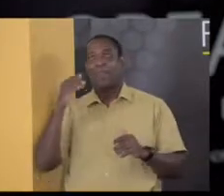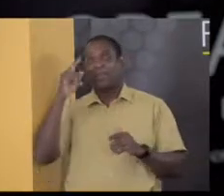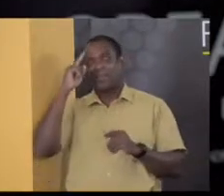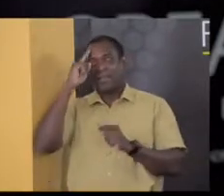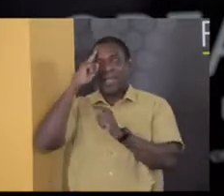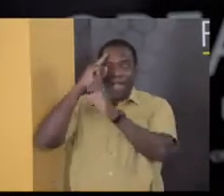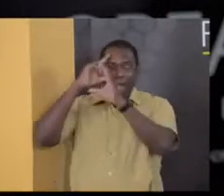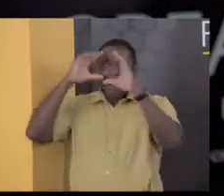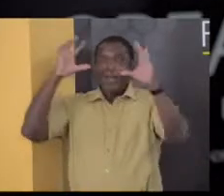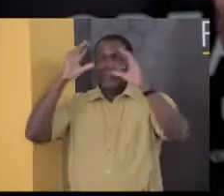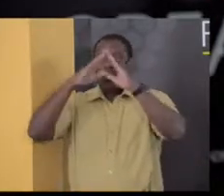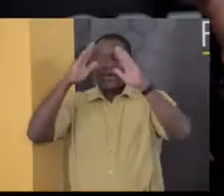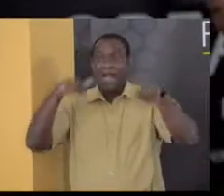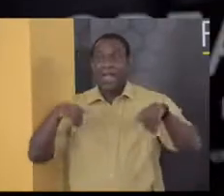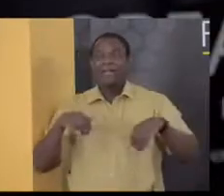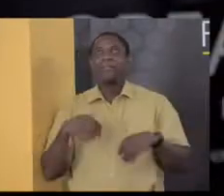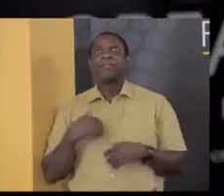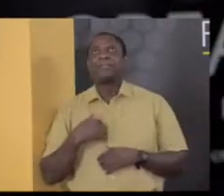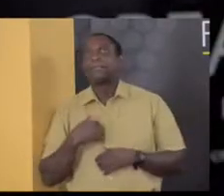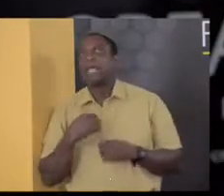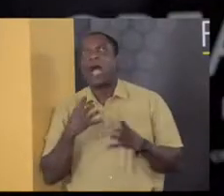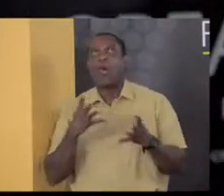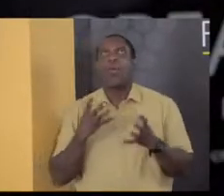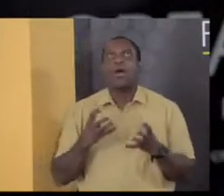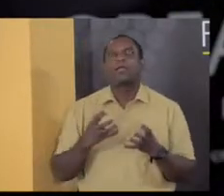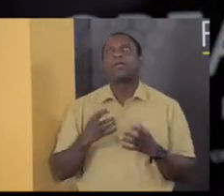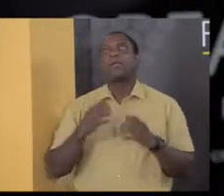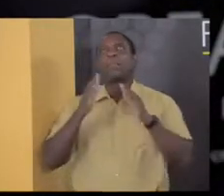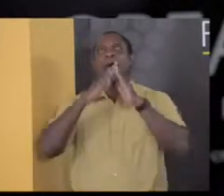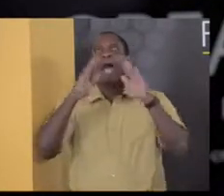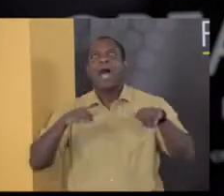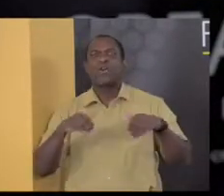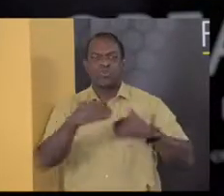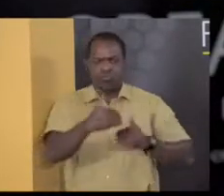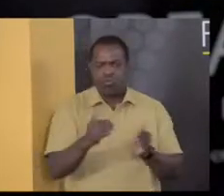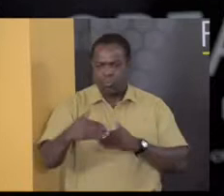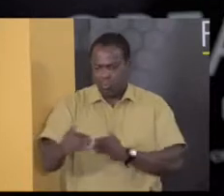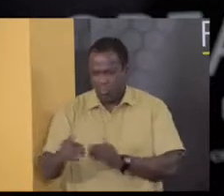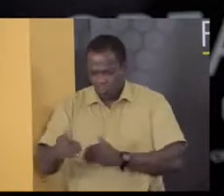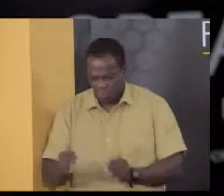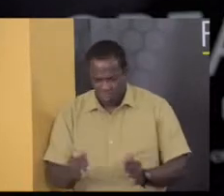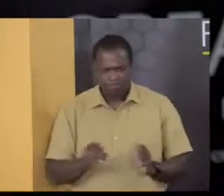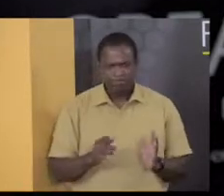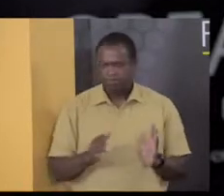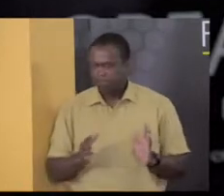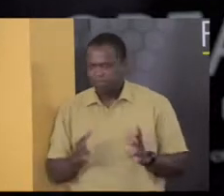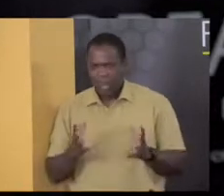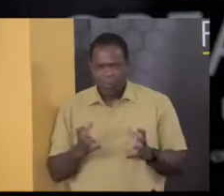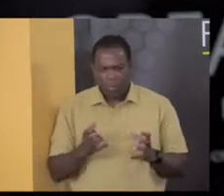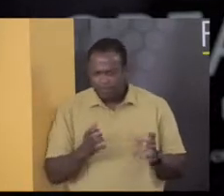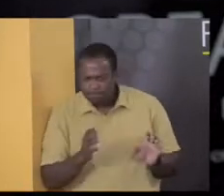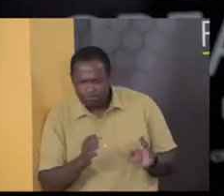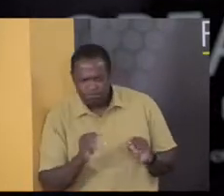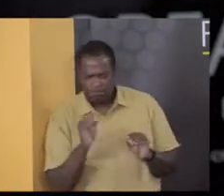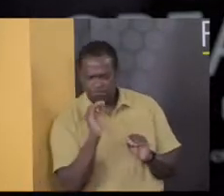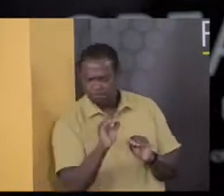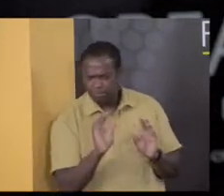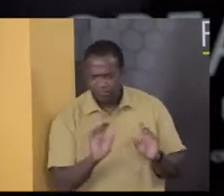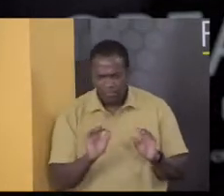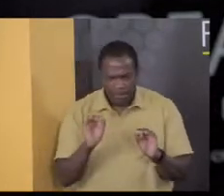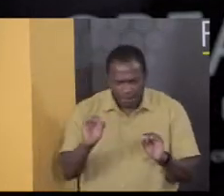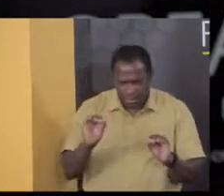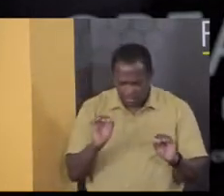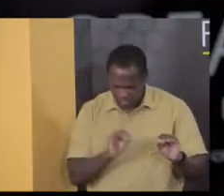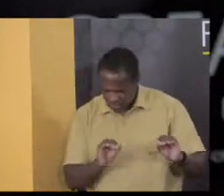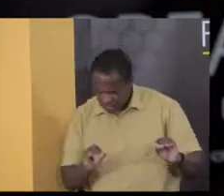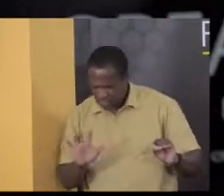how you want your house to be, what rooms, and you know how you want things to be laid out. And of course, that requires